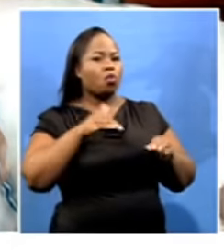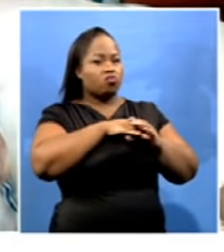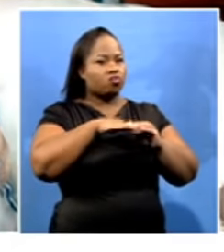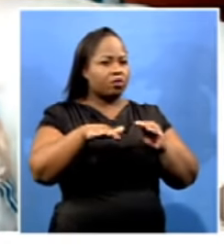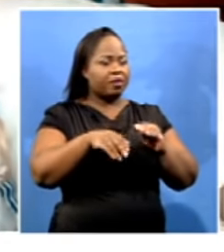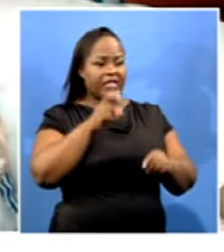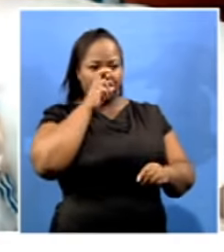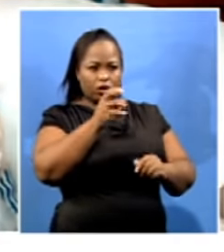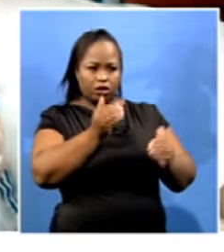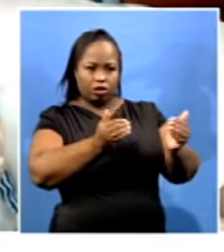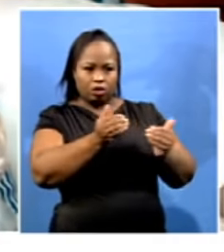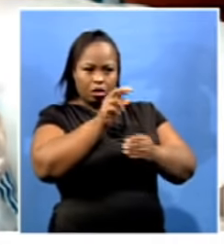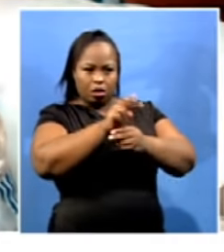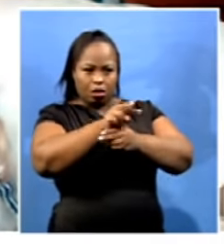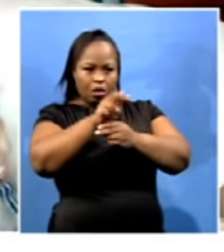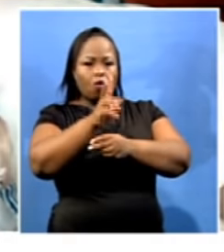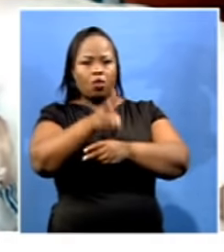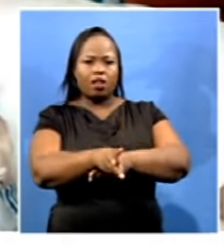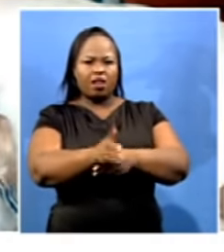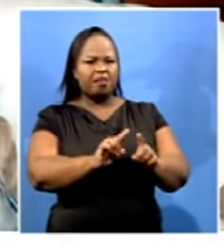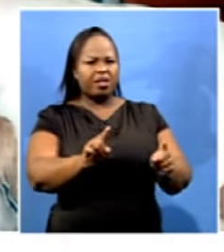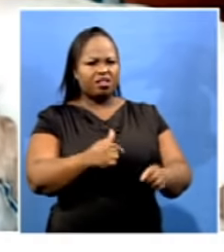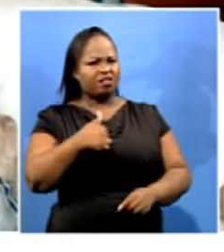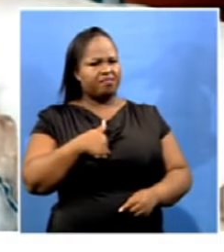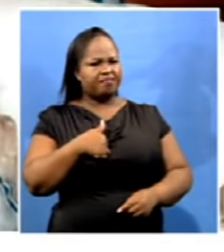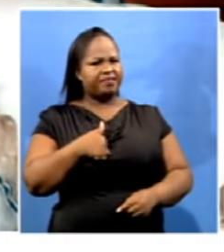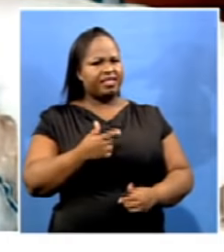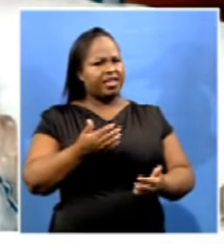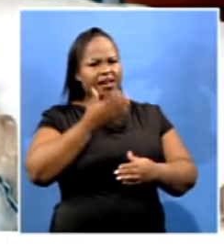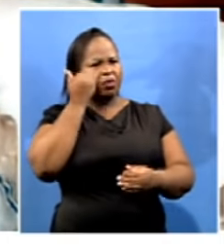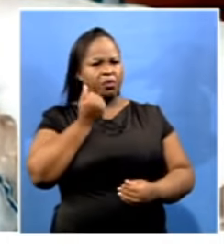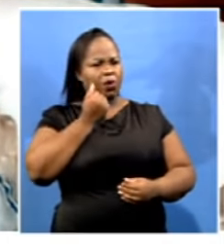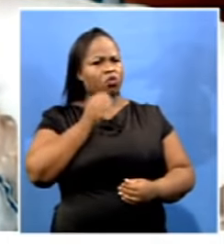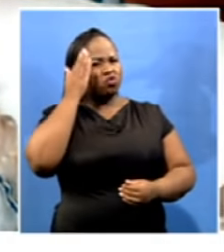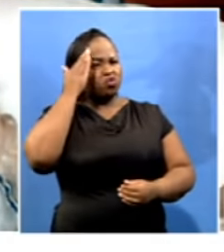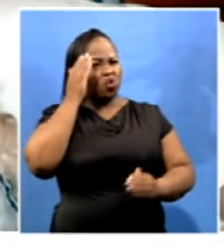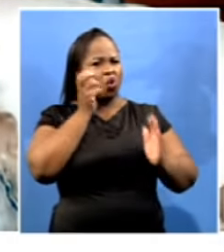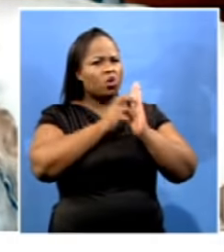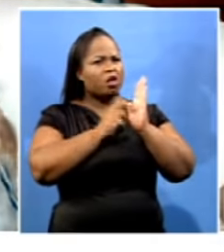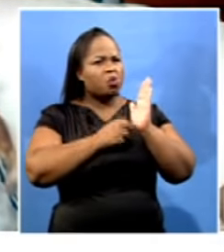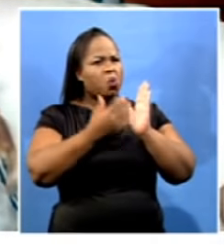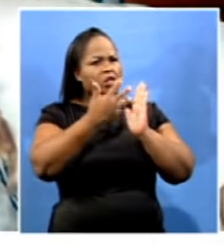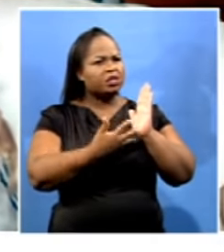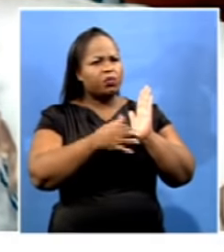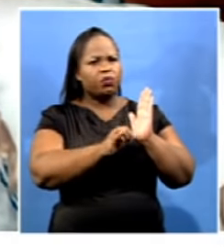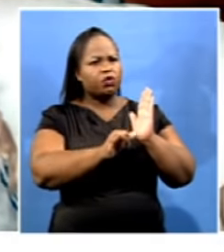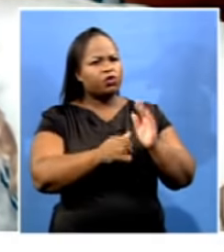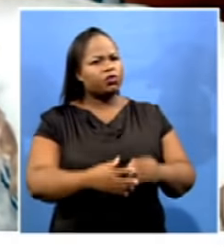very strict parole conditions. I haven't managed to find the conditions. Perhaps you know them. What do the conditions look